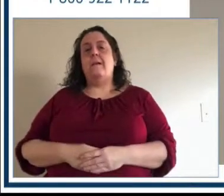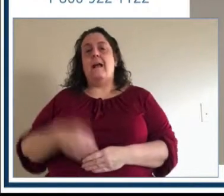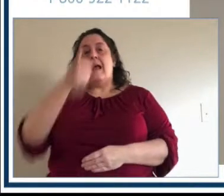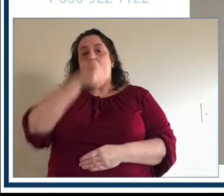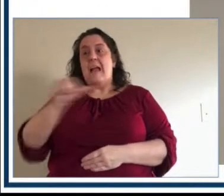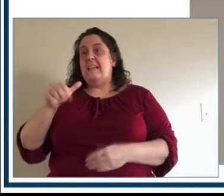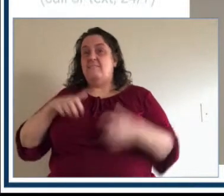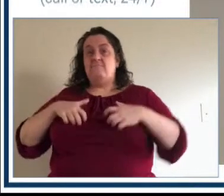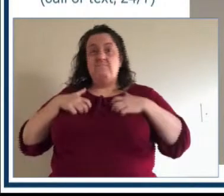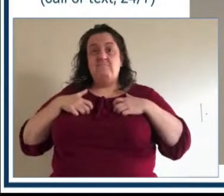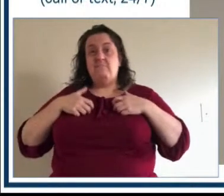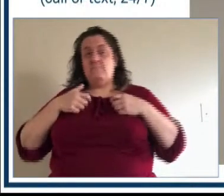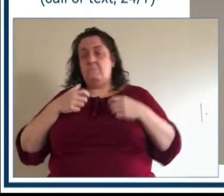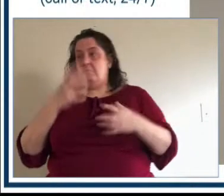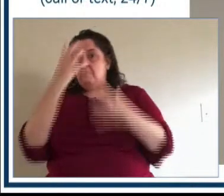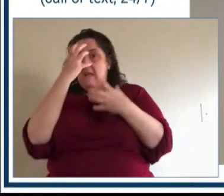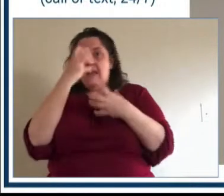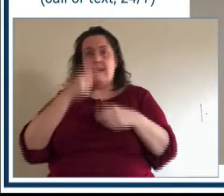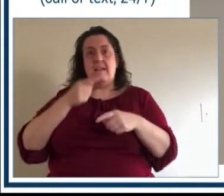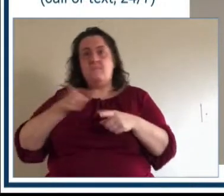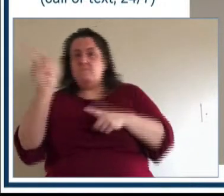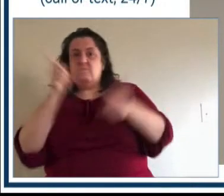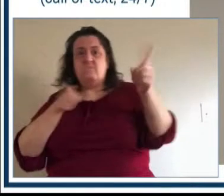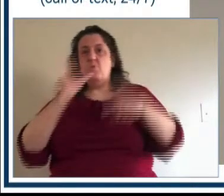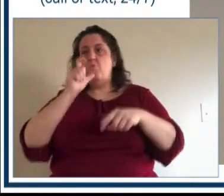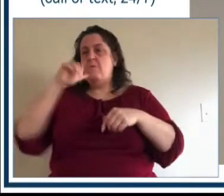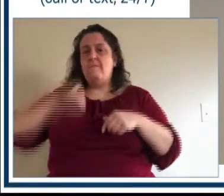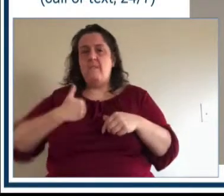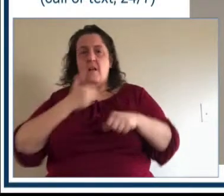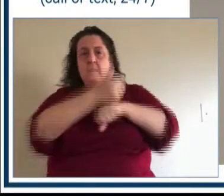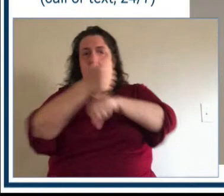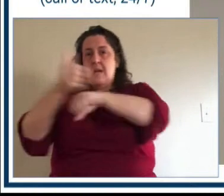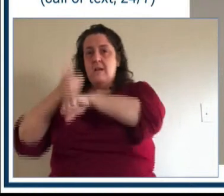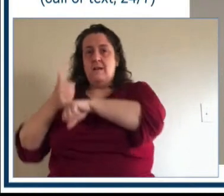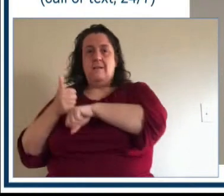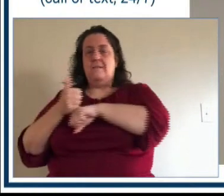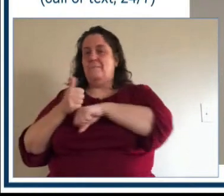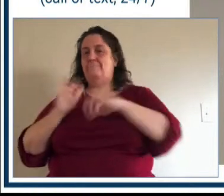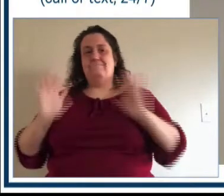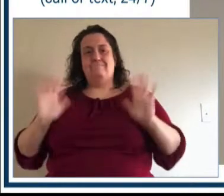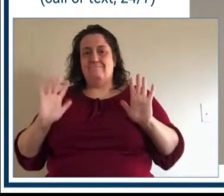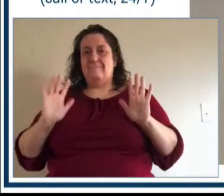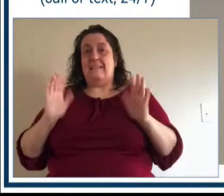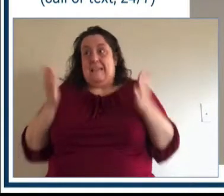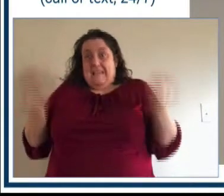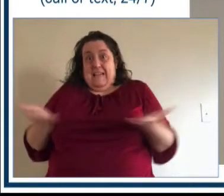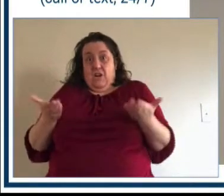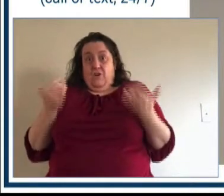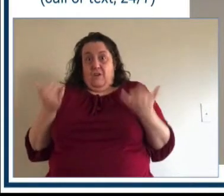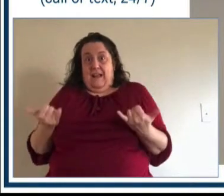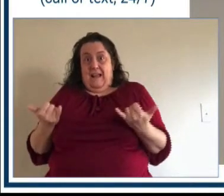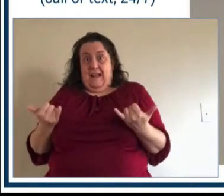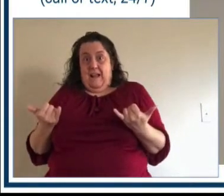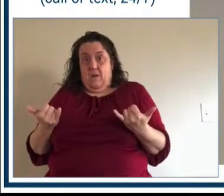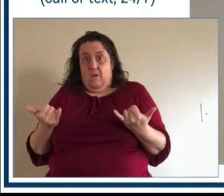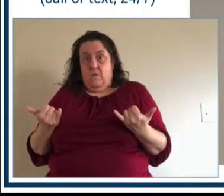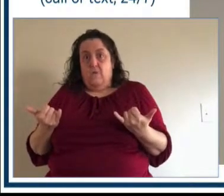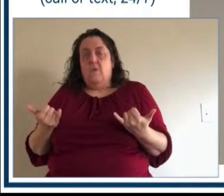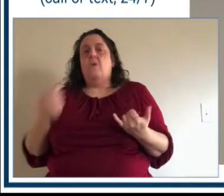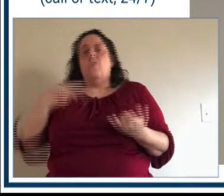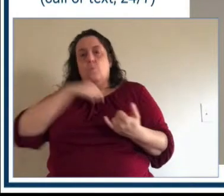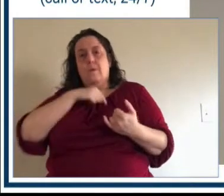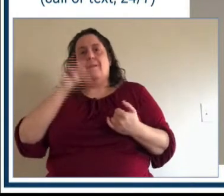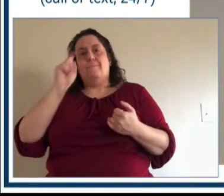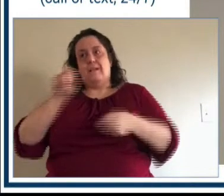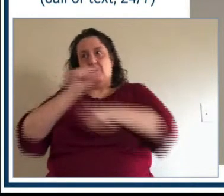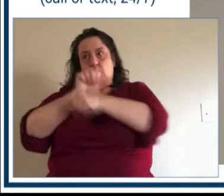Omicron is here, and we have to adjust. We need to put our energy into working together to stop the spread of a new variant we don't